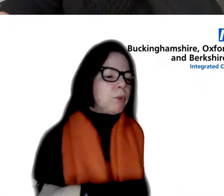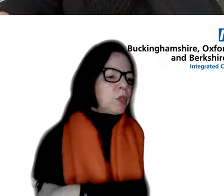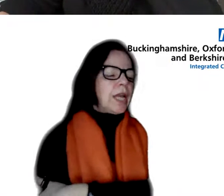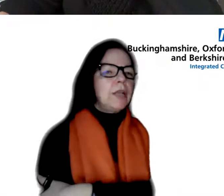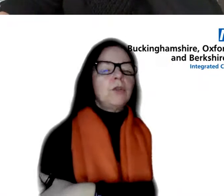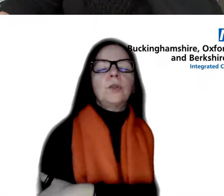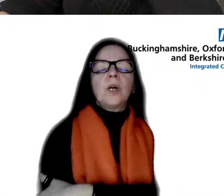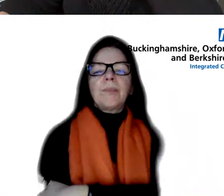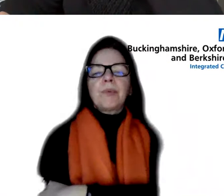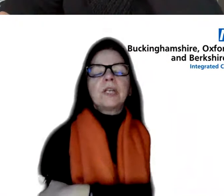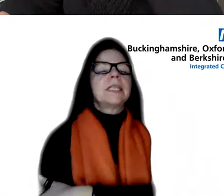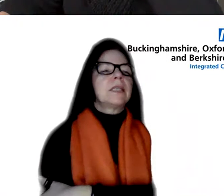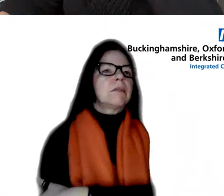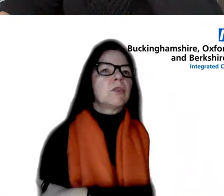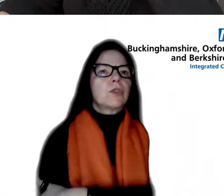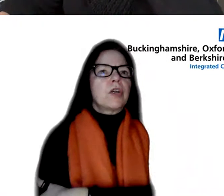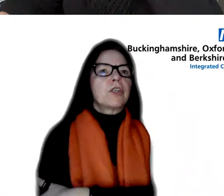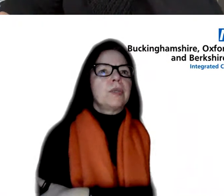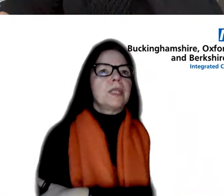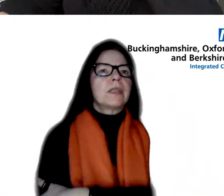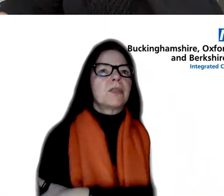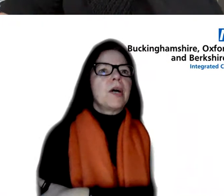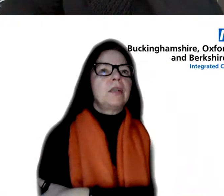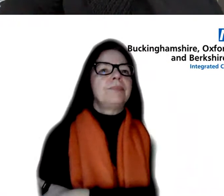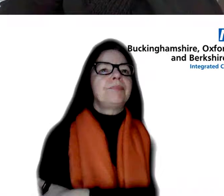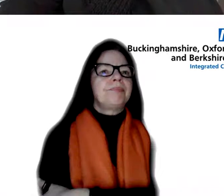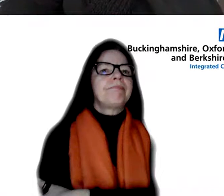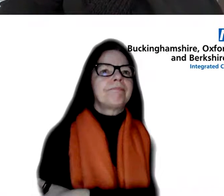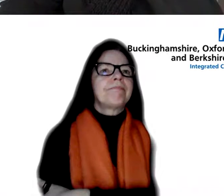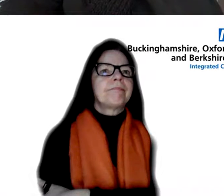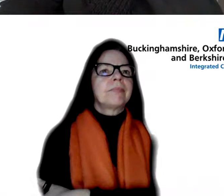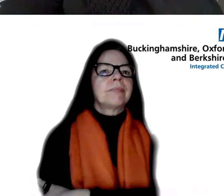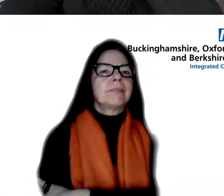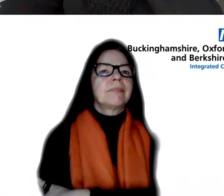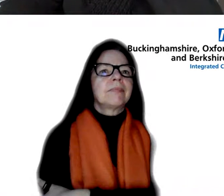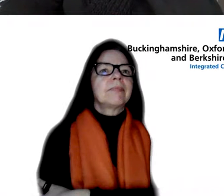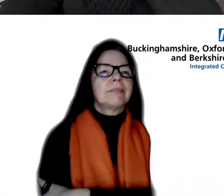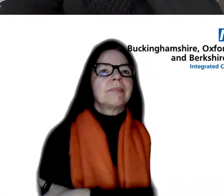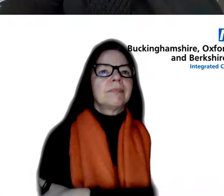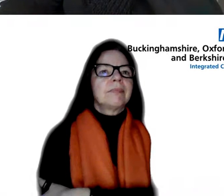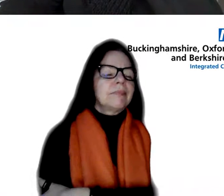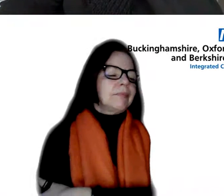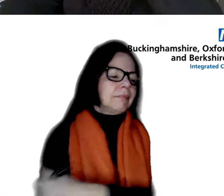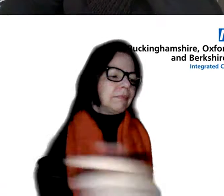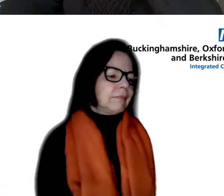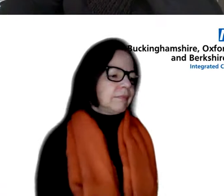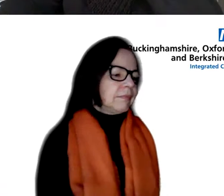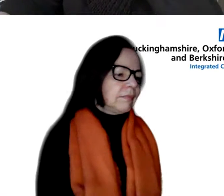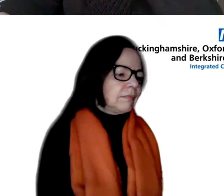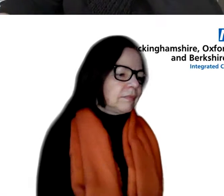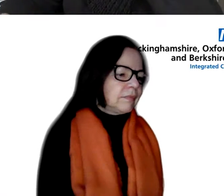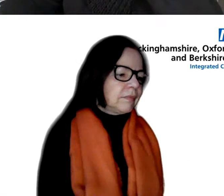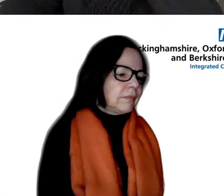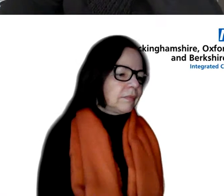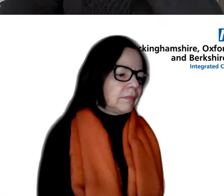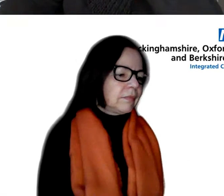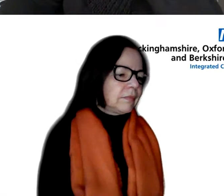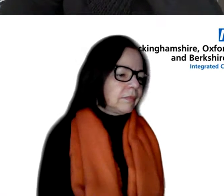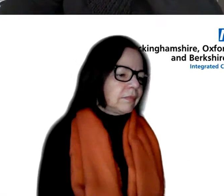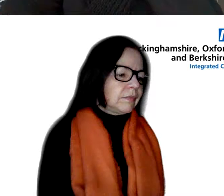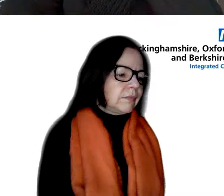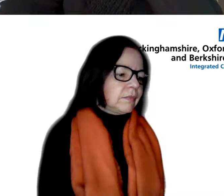Would it be possible to share your pricing sort of structure with us as well? Yeah, absolutely. Do you want me to sort of like